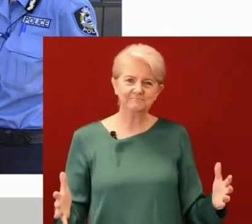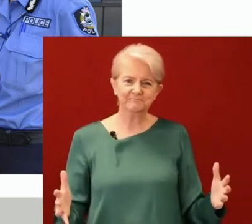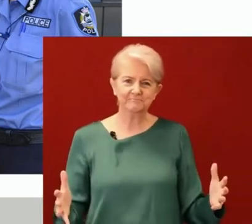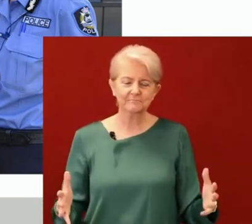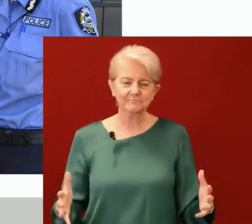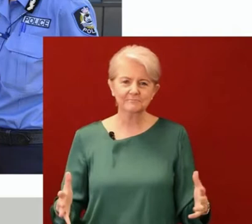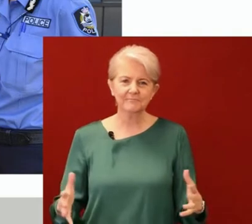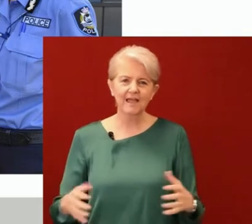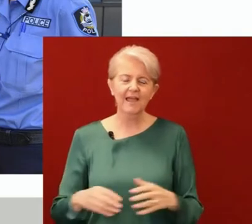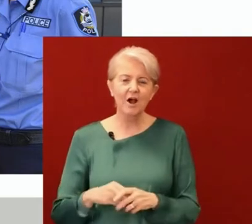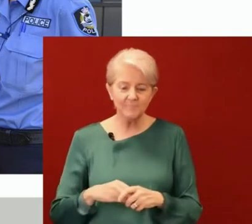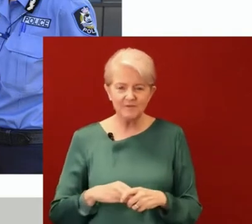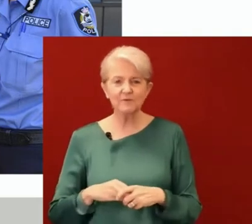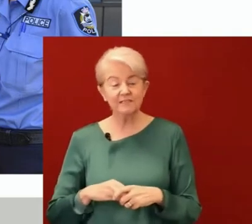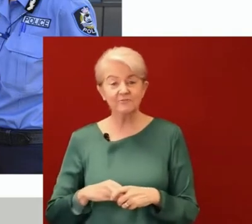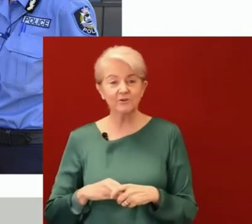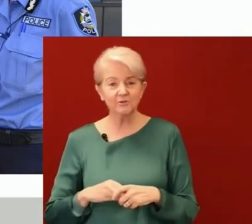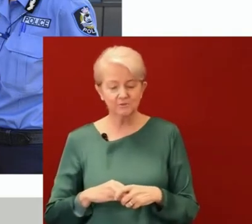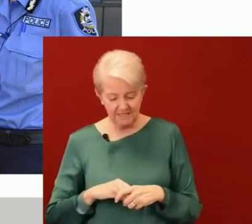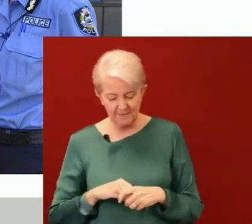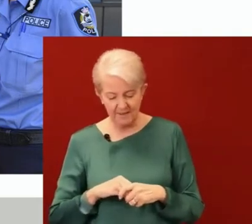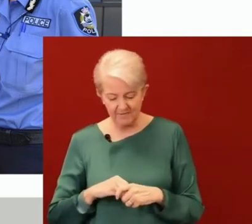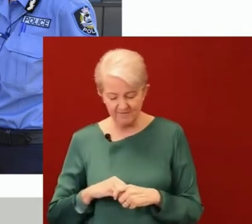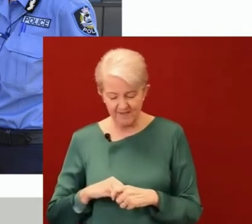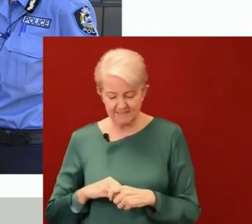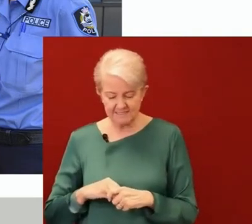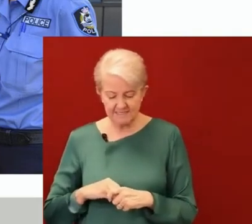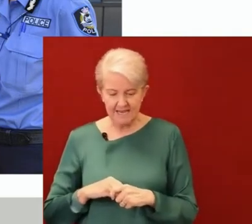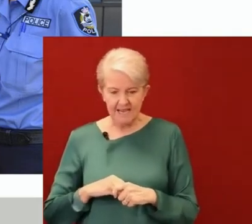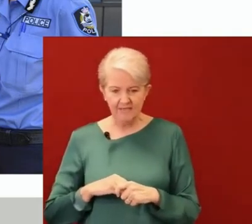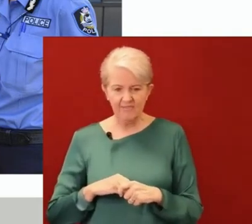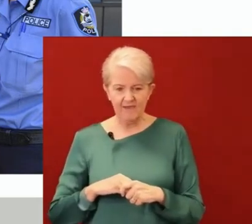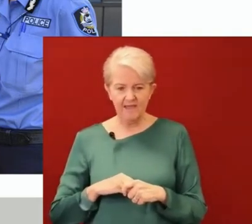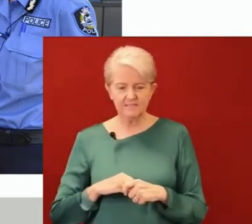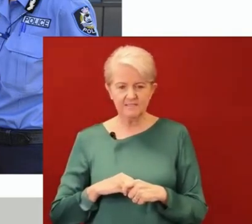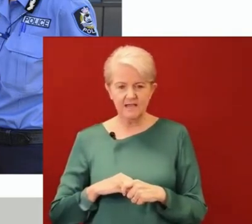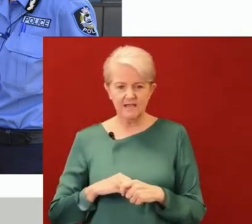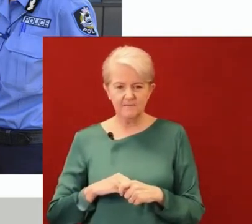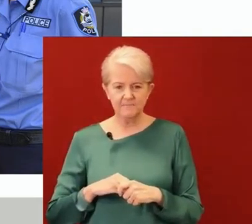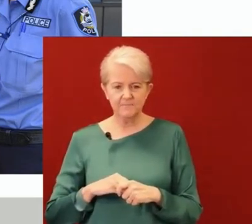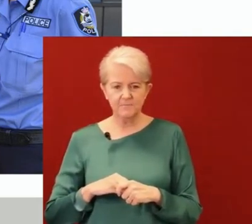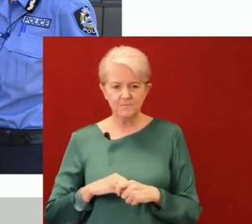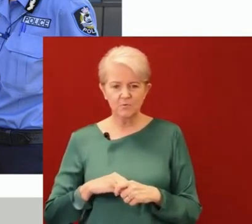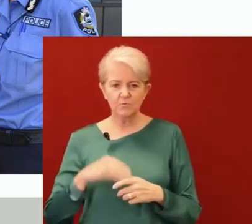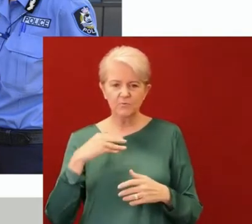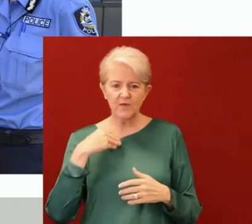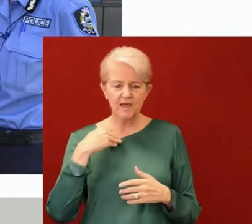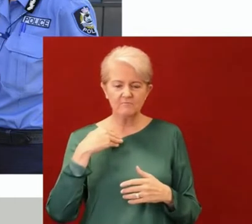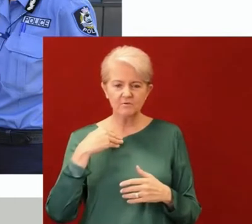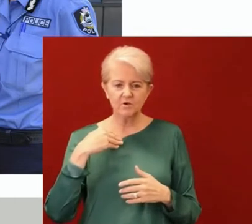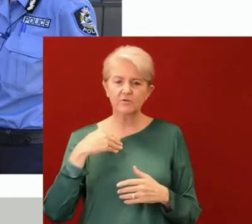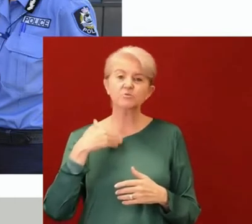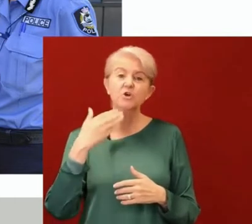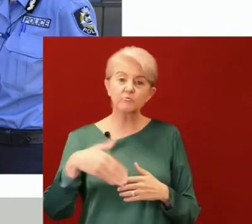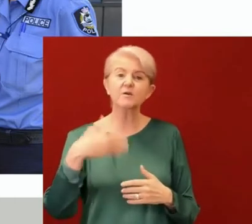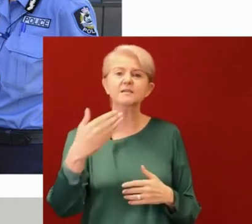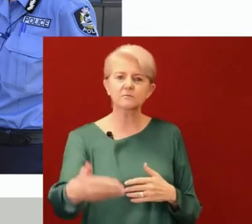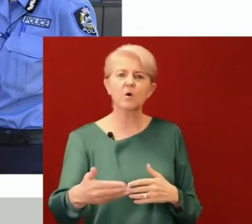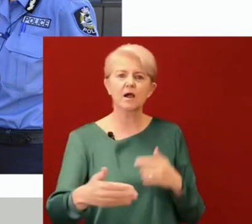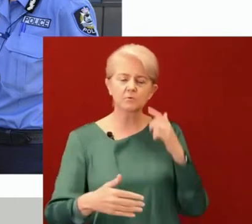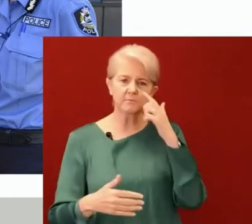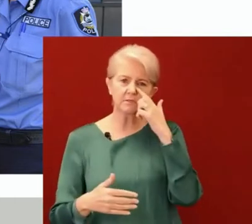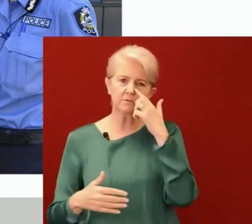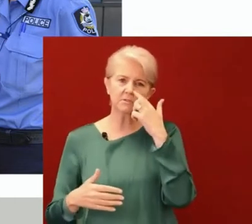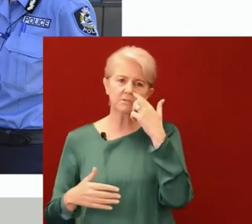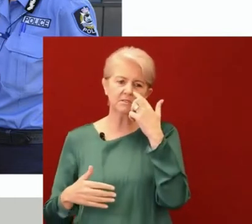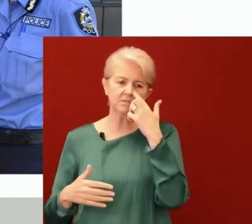there. And I'd been really vocal about the fact that that, you know, there was no reason